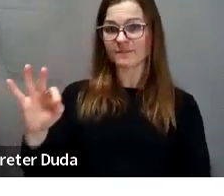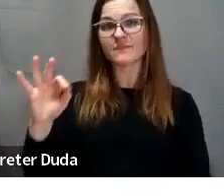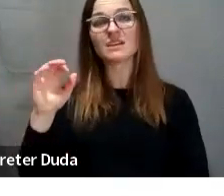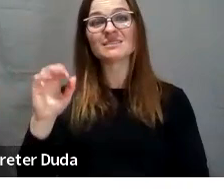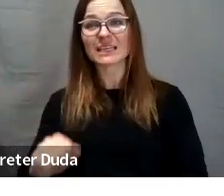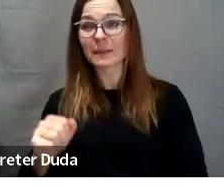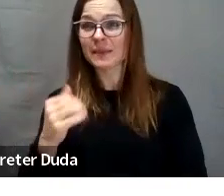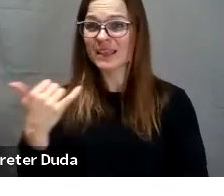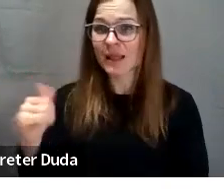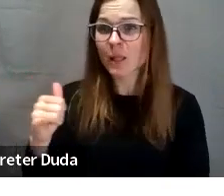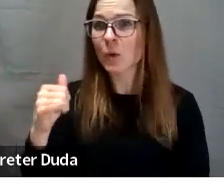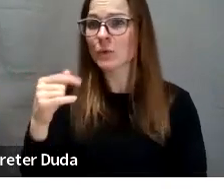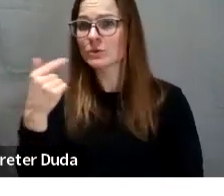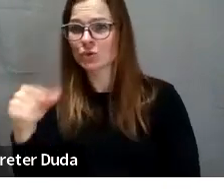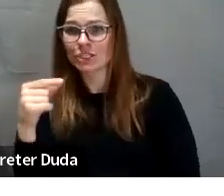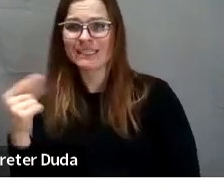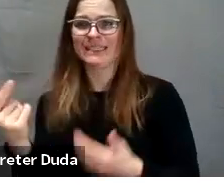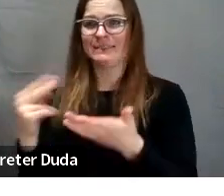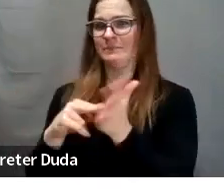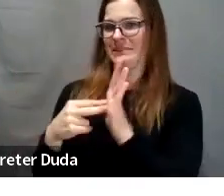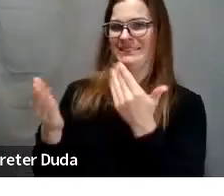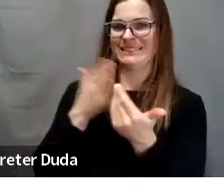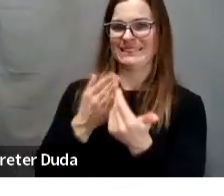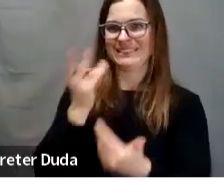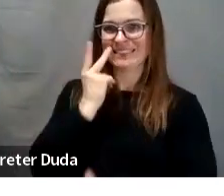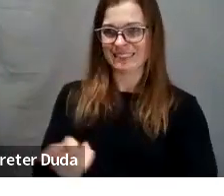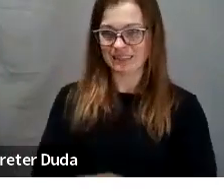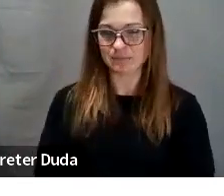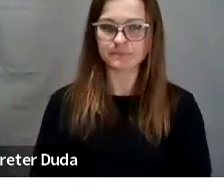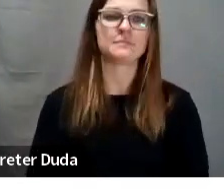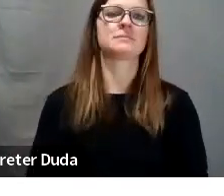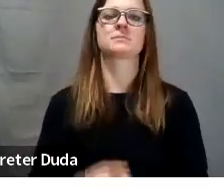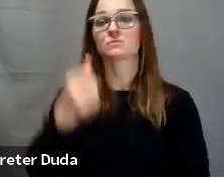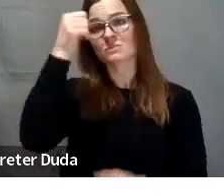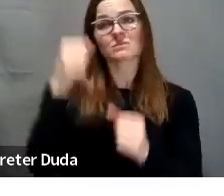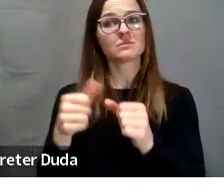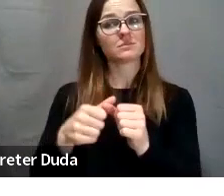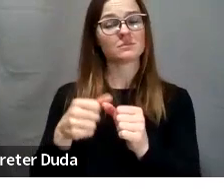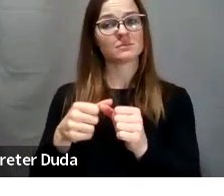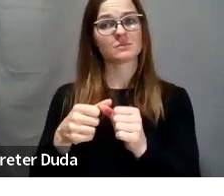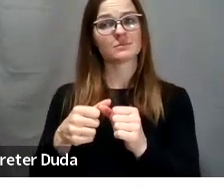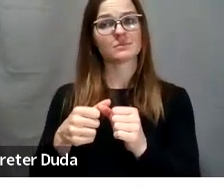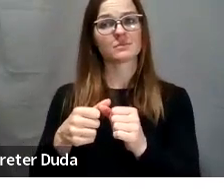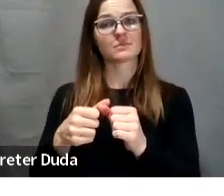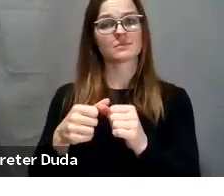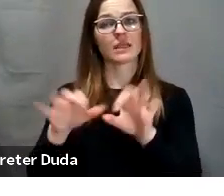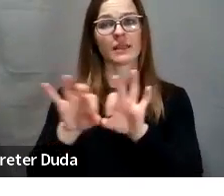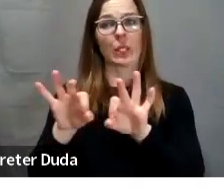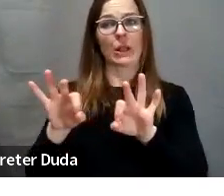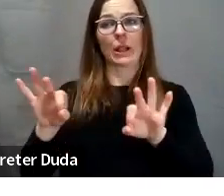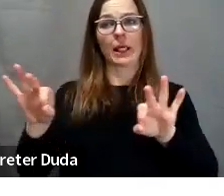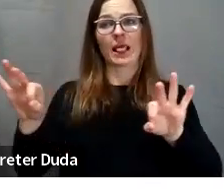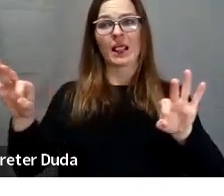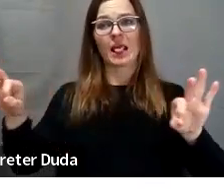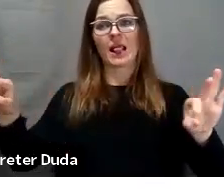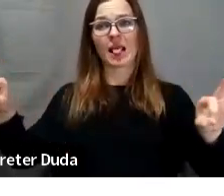visually accessible. The thing that you need to consider with these is, the longer that you go out extending